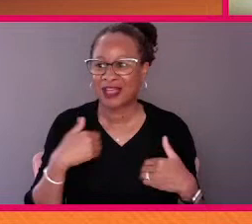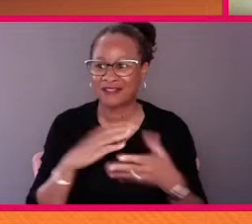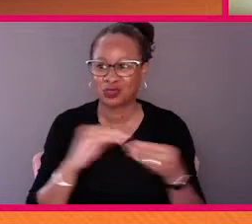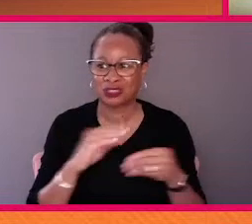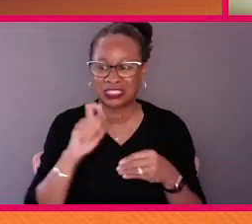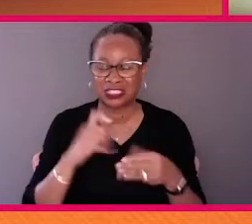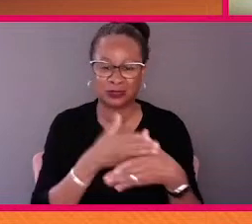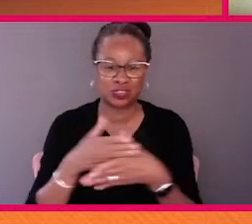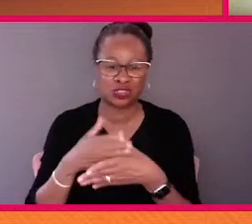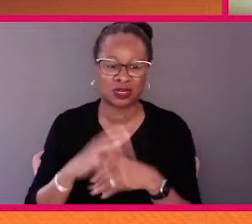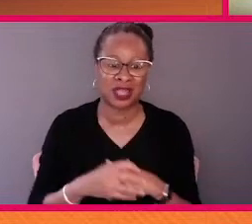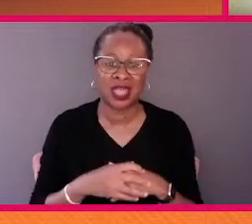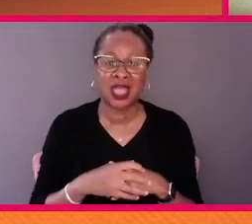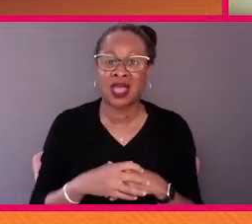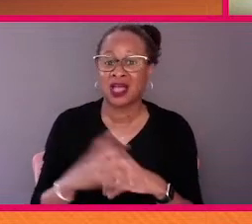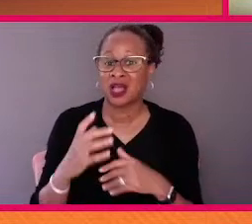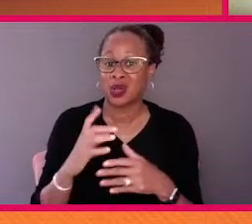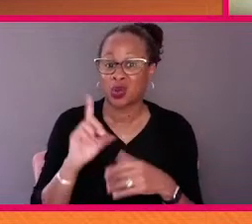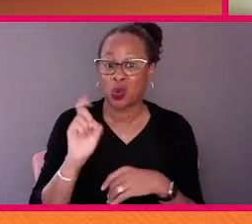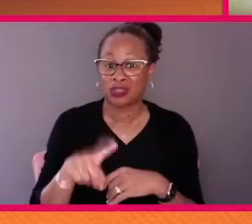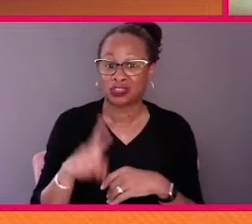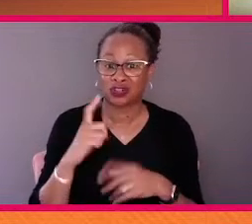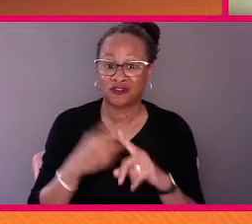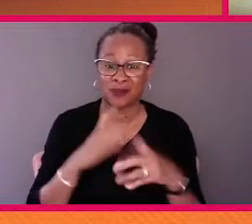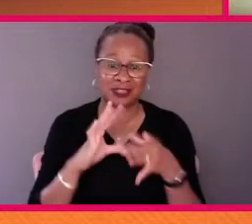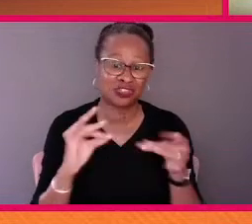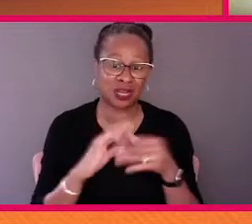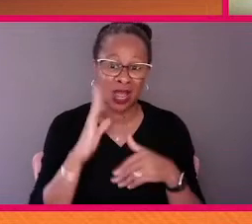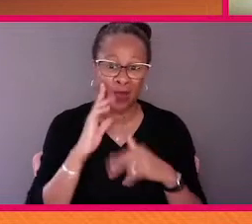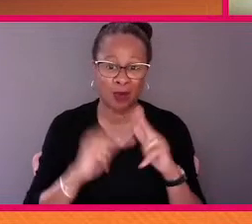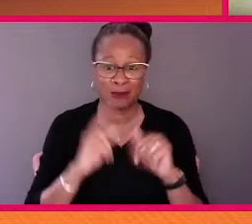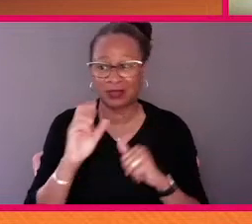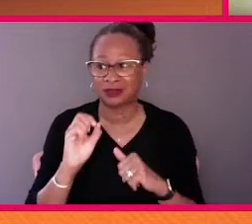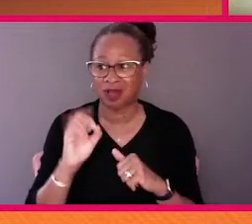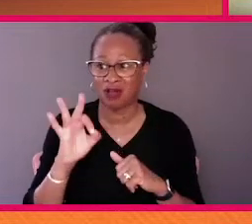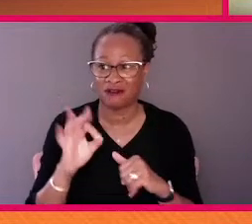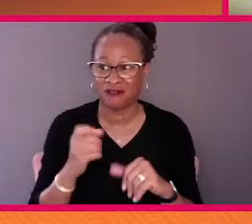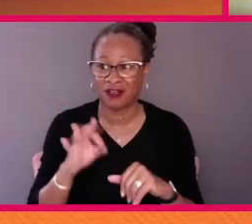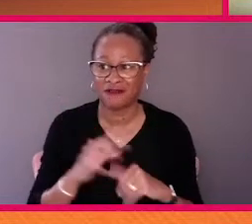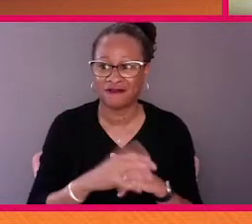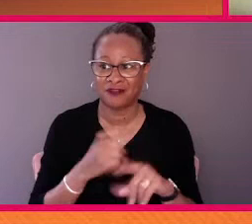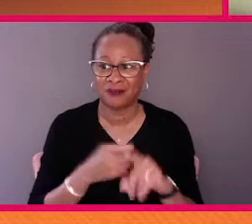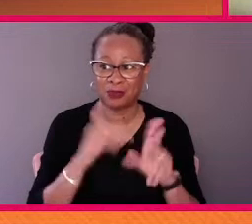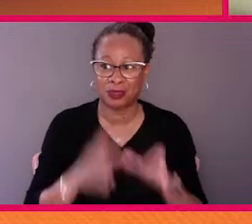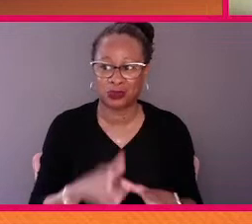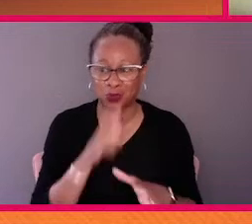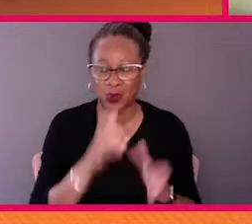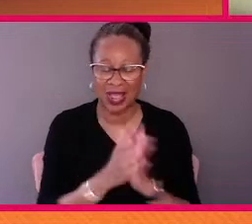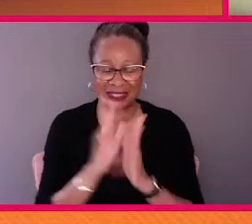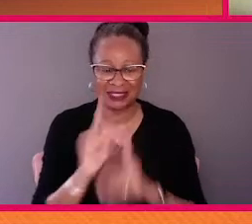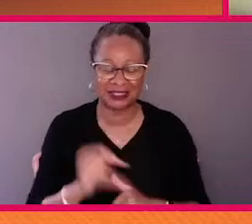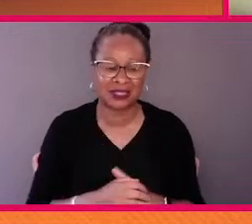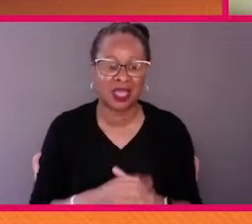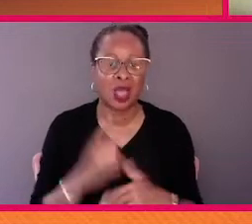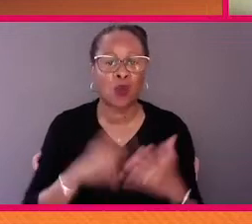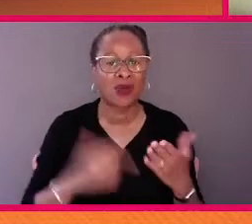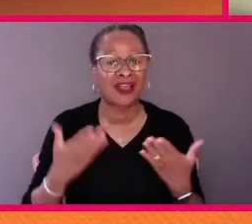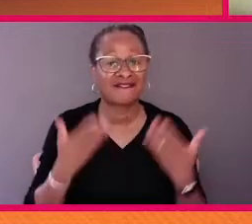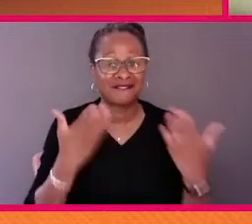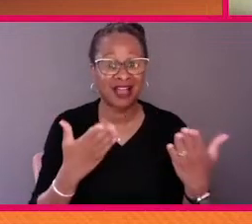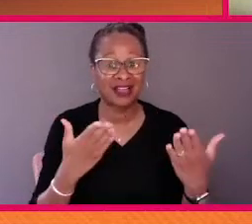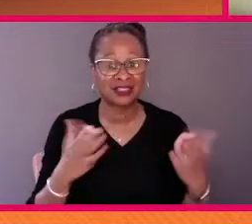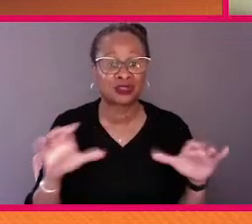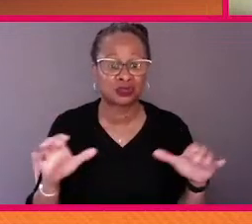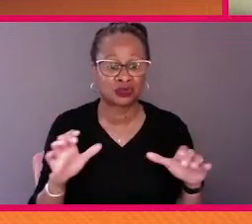So question from the chat that I'm gonna build off of, actually, if that's okay, from the person who asked it. It is, what advice would you give